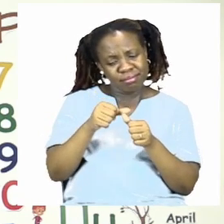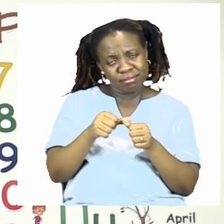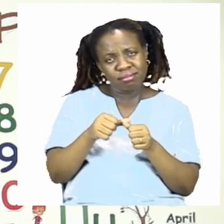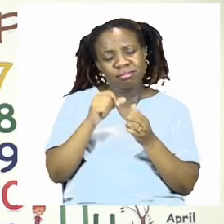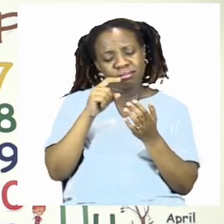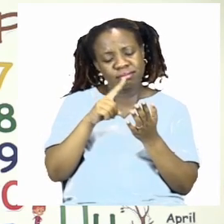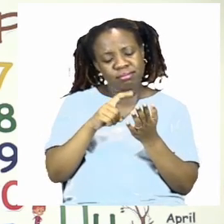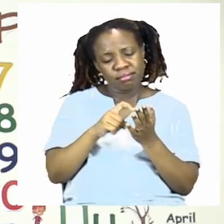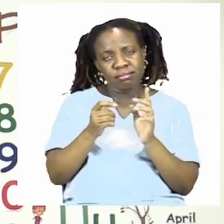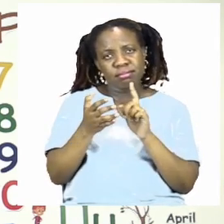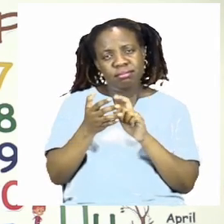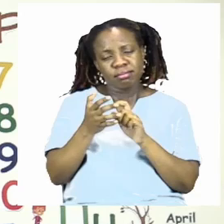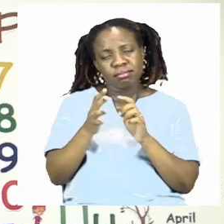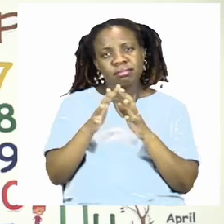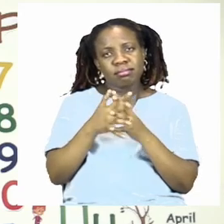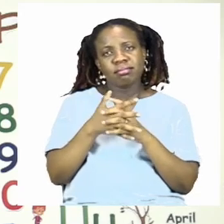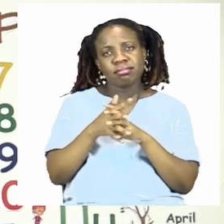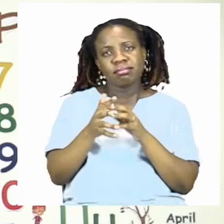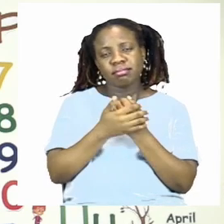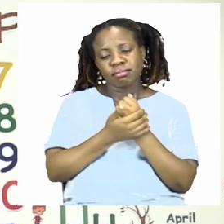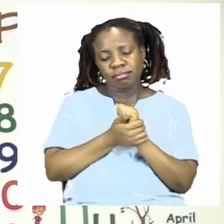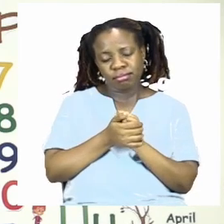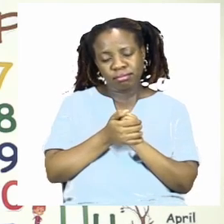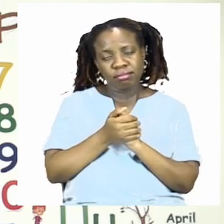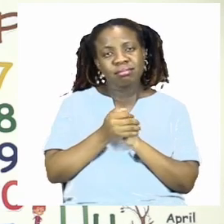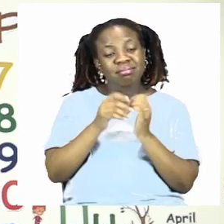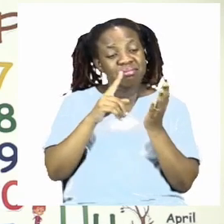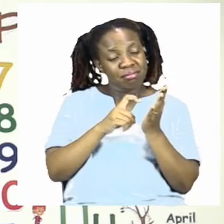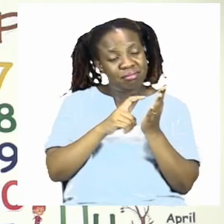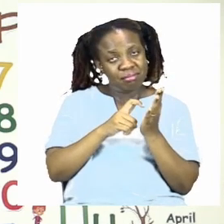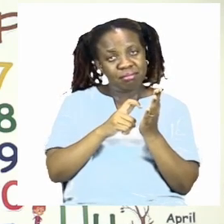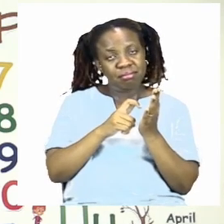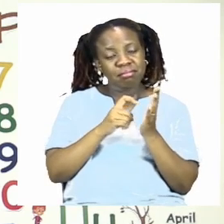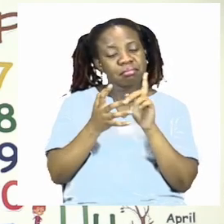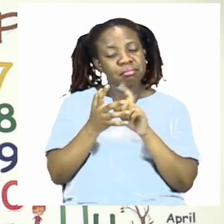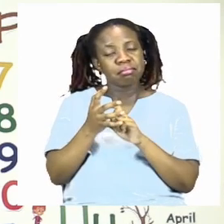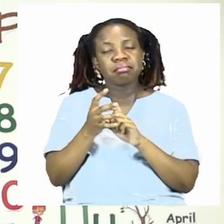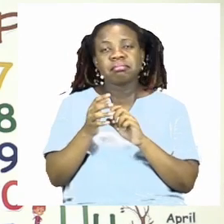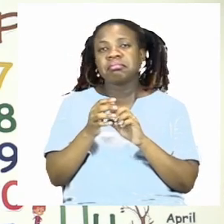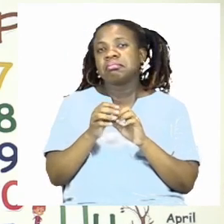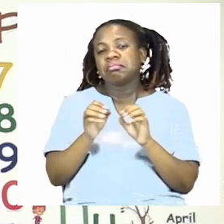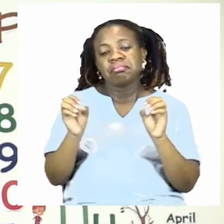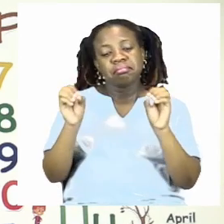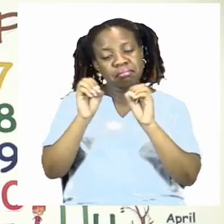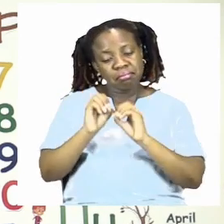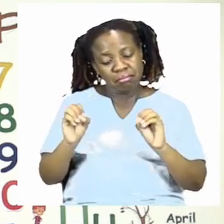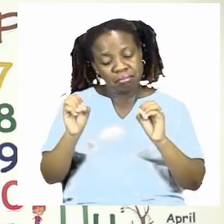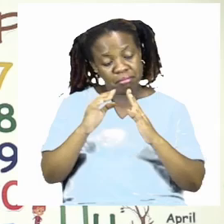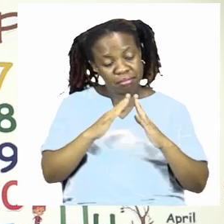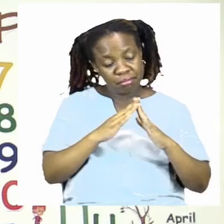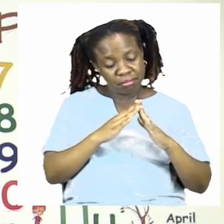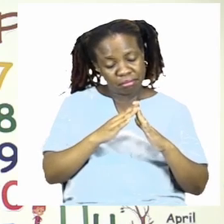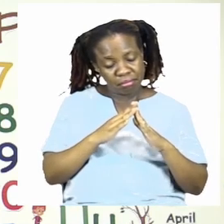sanitize. Now remember everyone, if we don't have any sanitizer, please make sure that you use water and